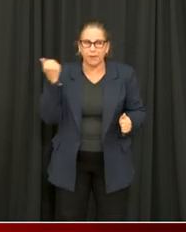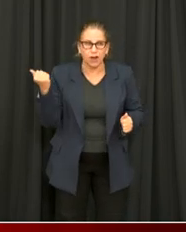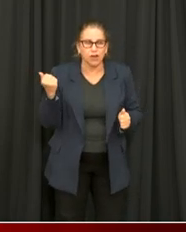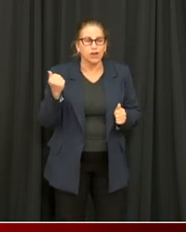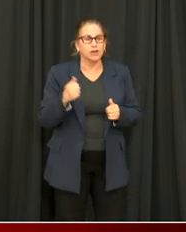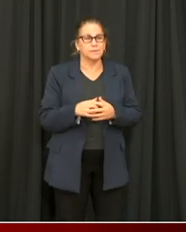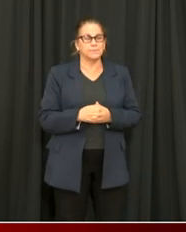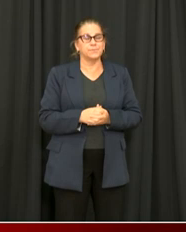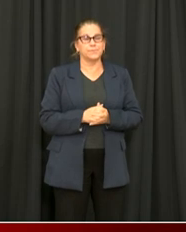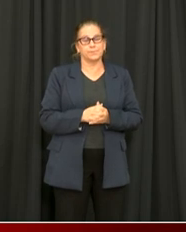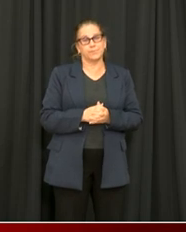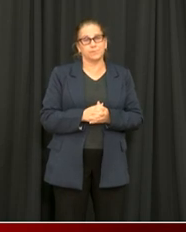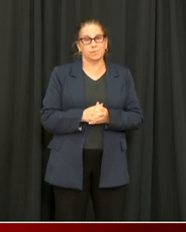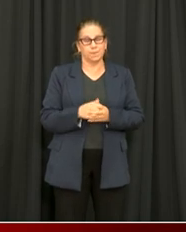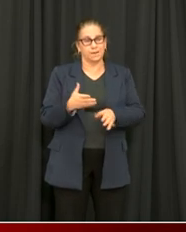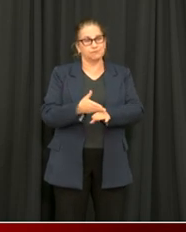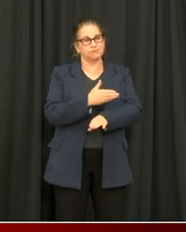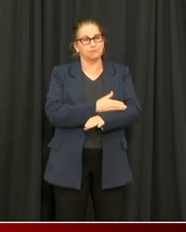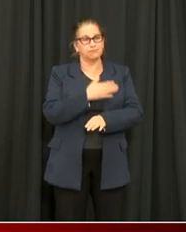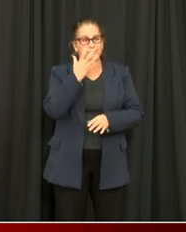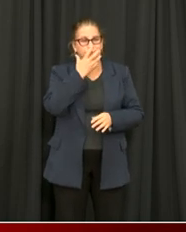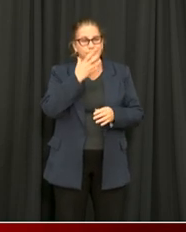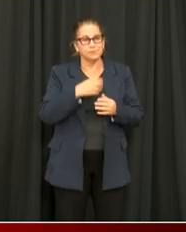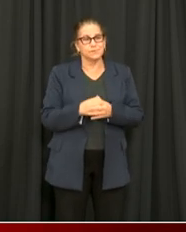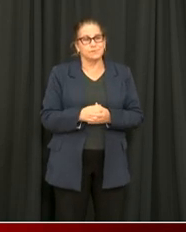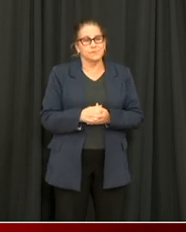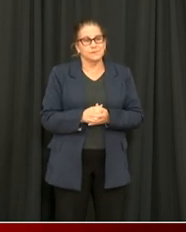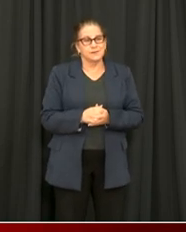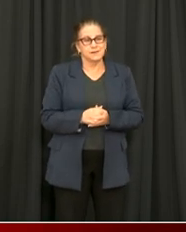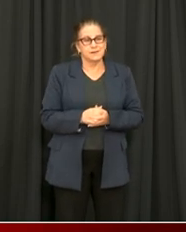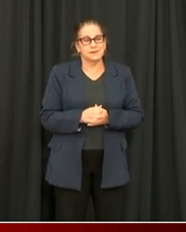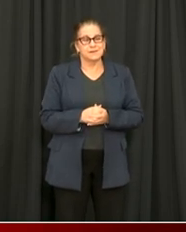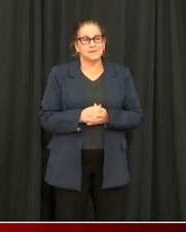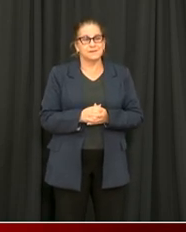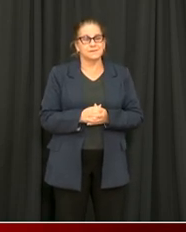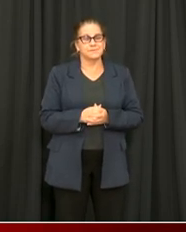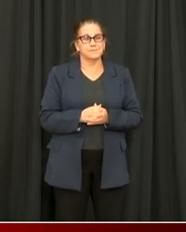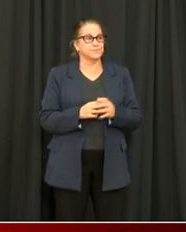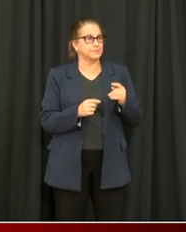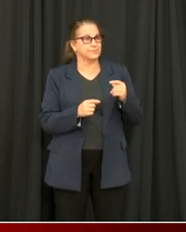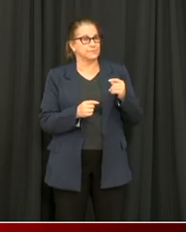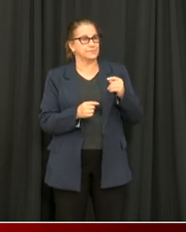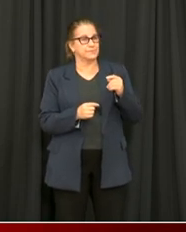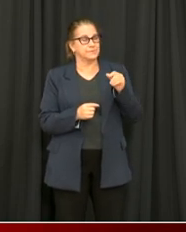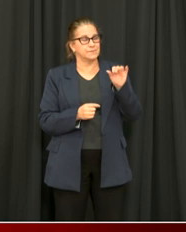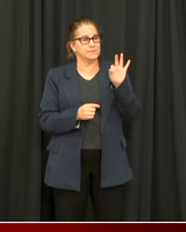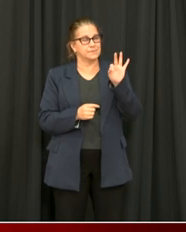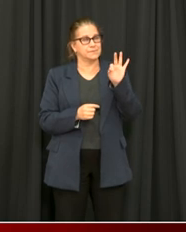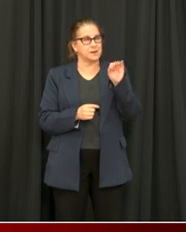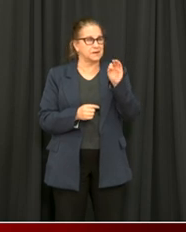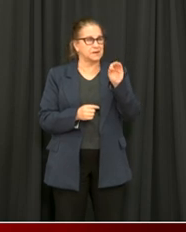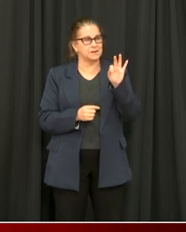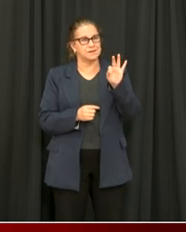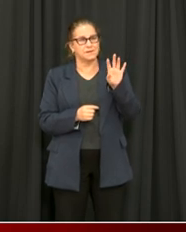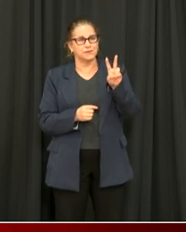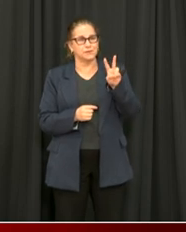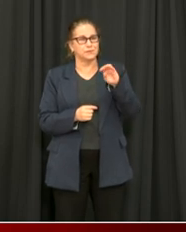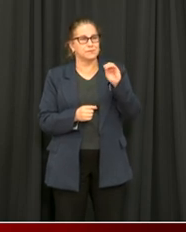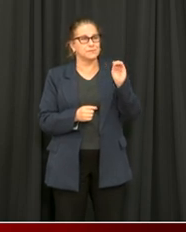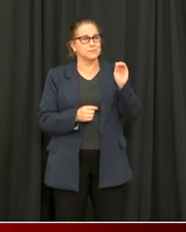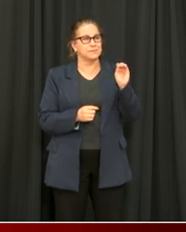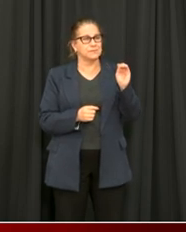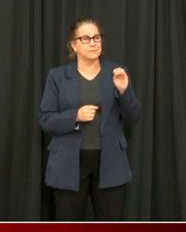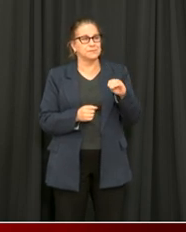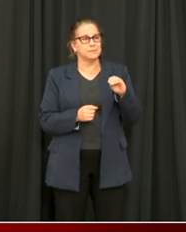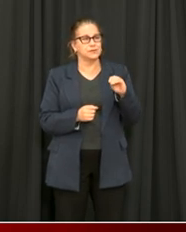days, we have achieved over this 90%, 92% of making first attempts with our new